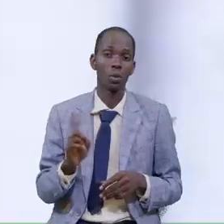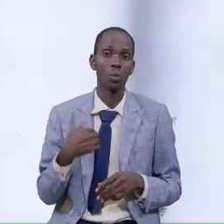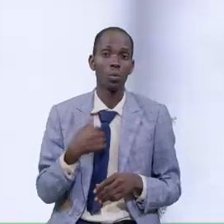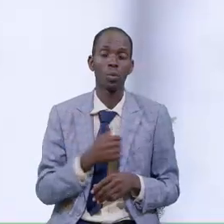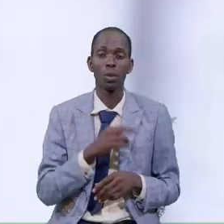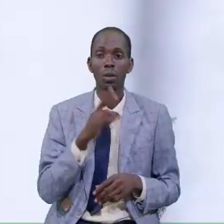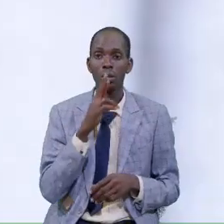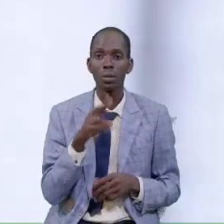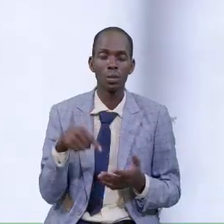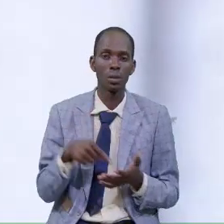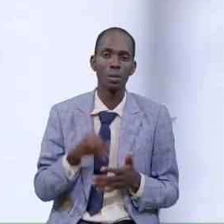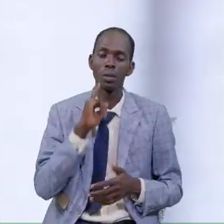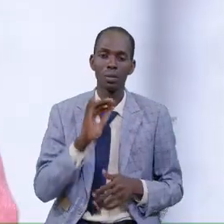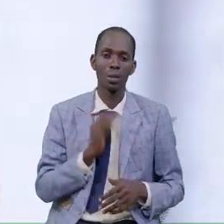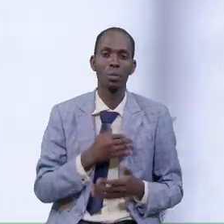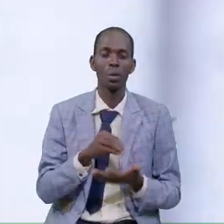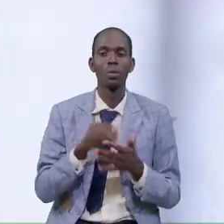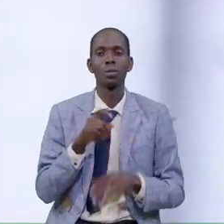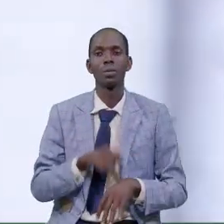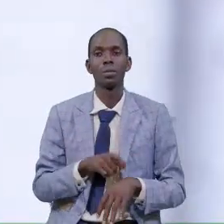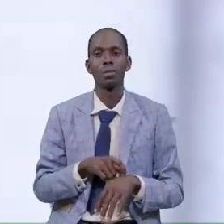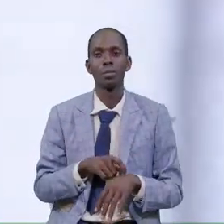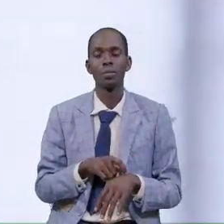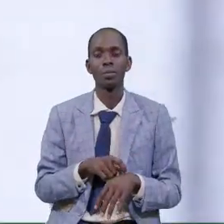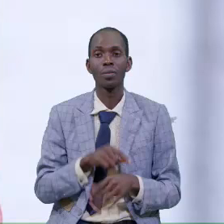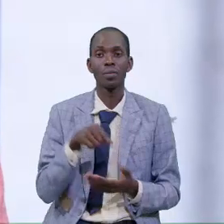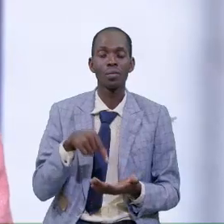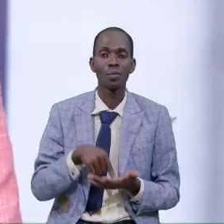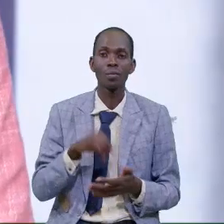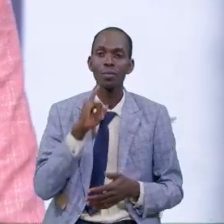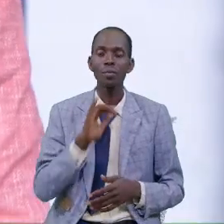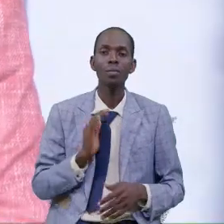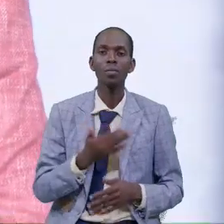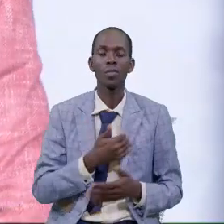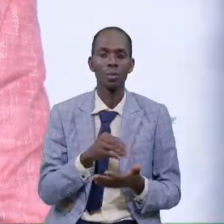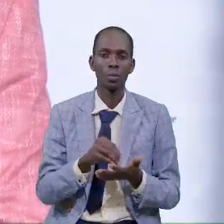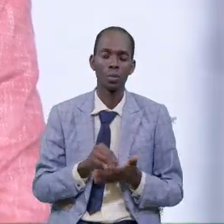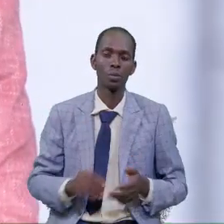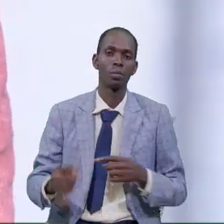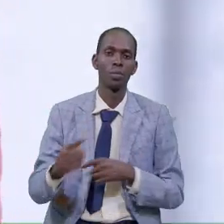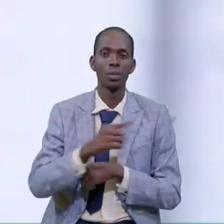day. I said, this is our day.